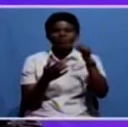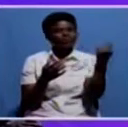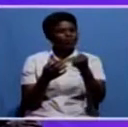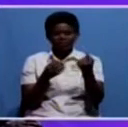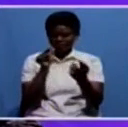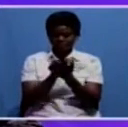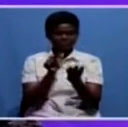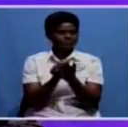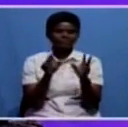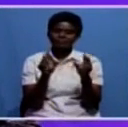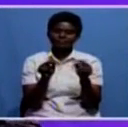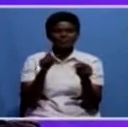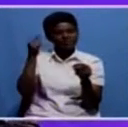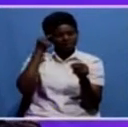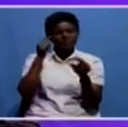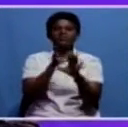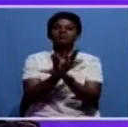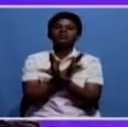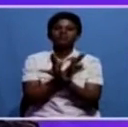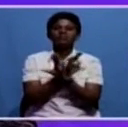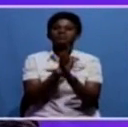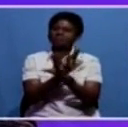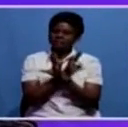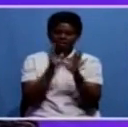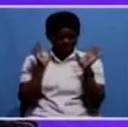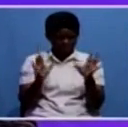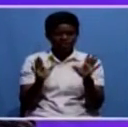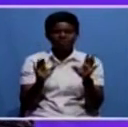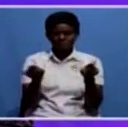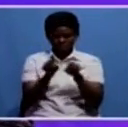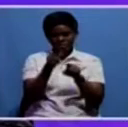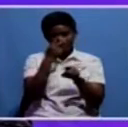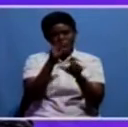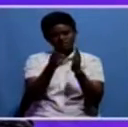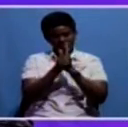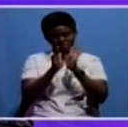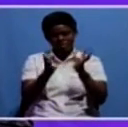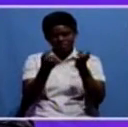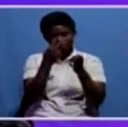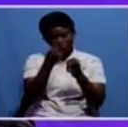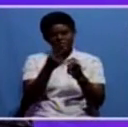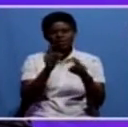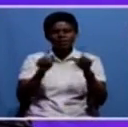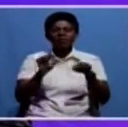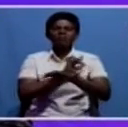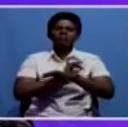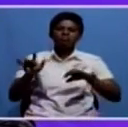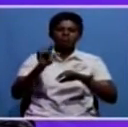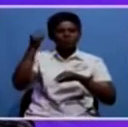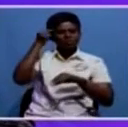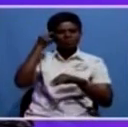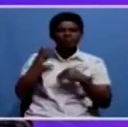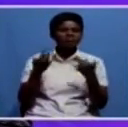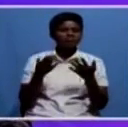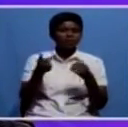Lusaka. Government is for Zambians everywhere, and they want to see leaders. And there were arguments that there's an absence of government